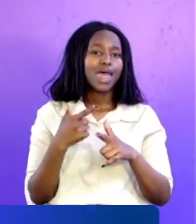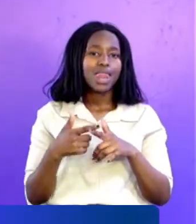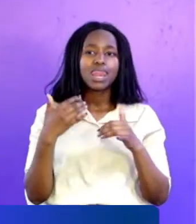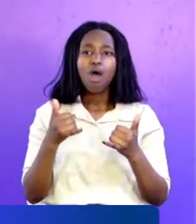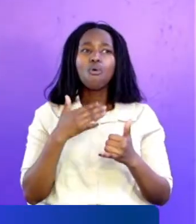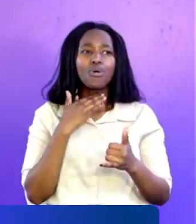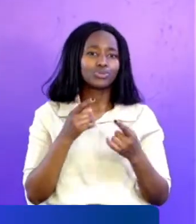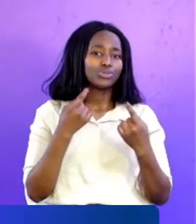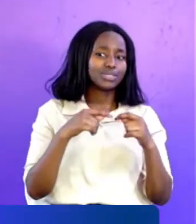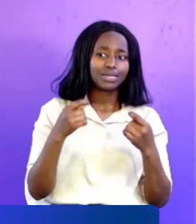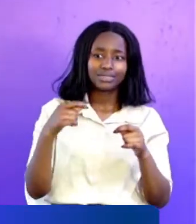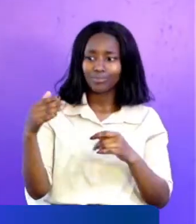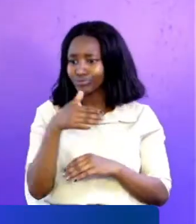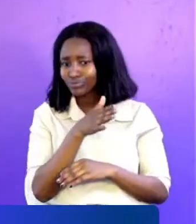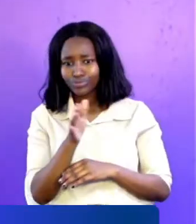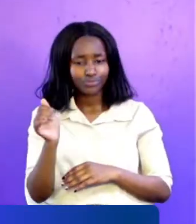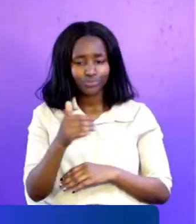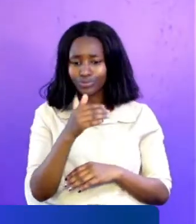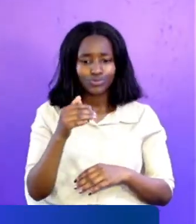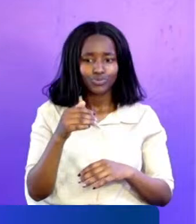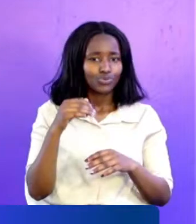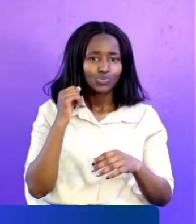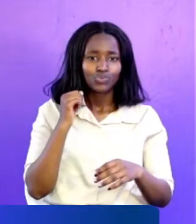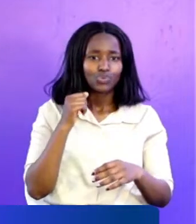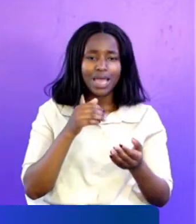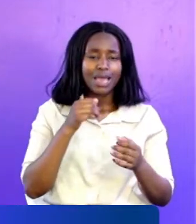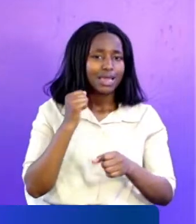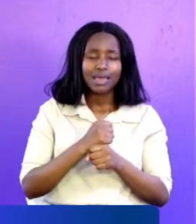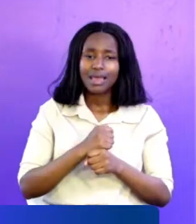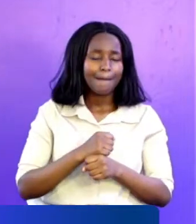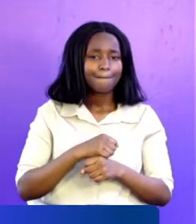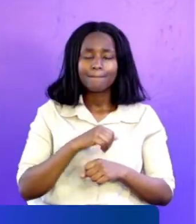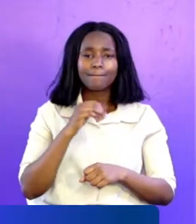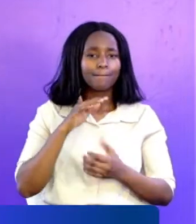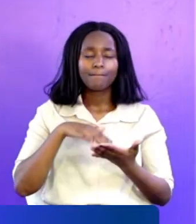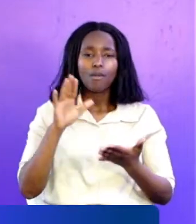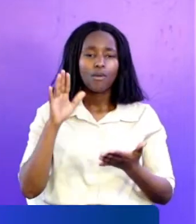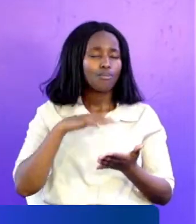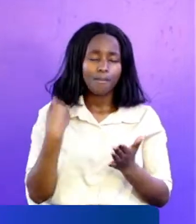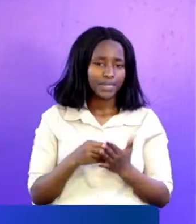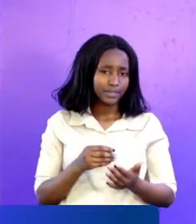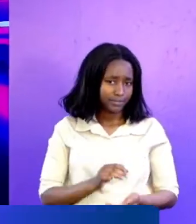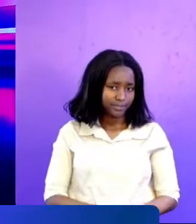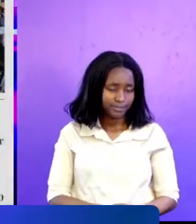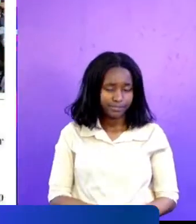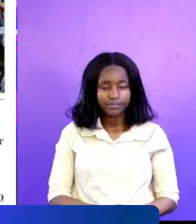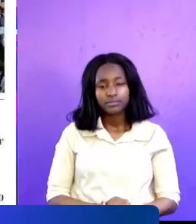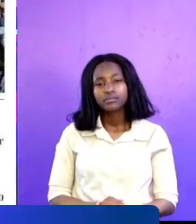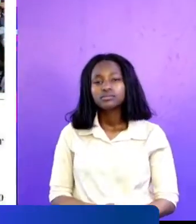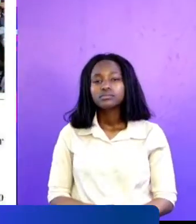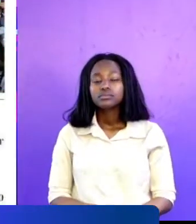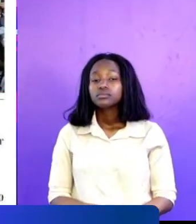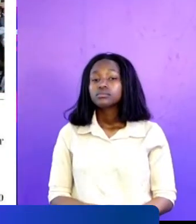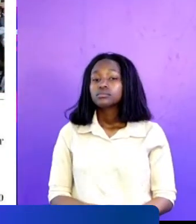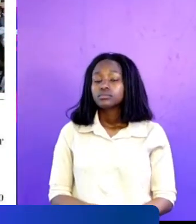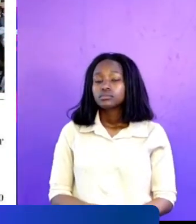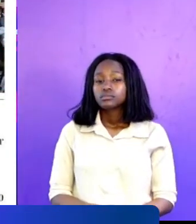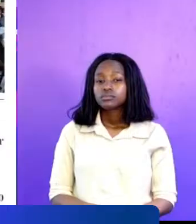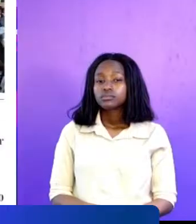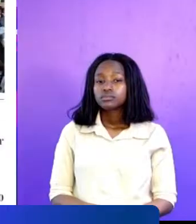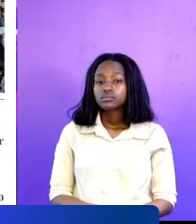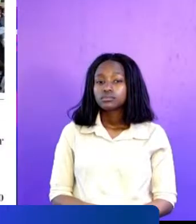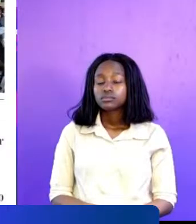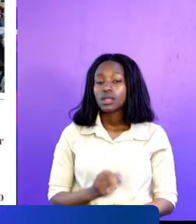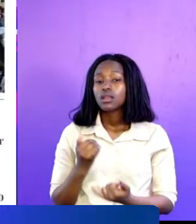in the Nation this morning, Katiba at 15. A day Kibaki Raila increased devolved units from 14 to 47. Now